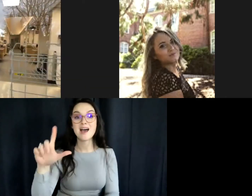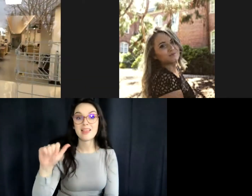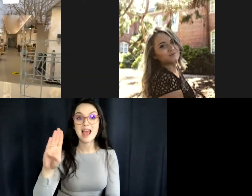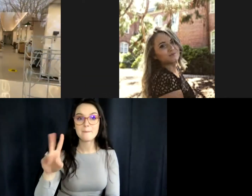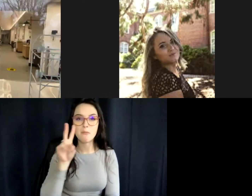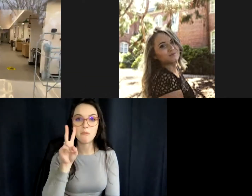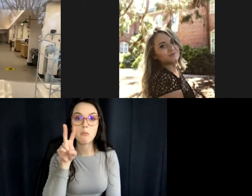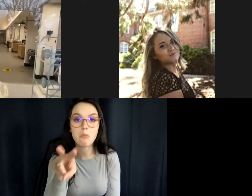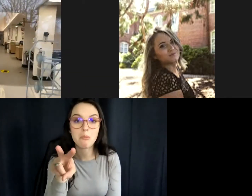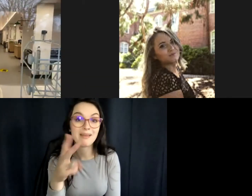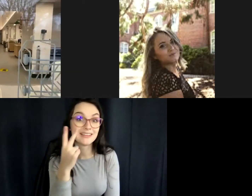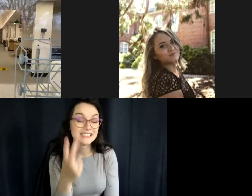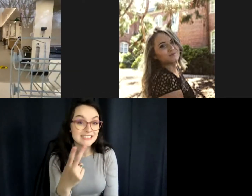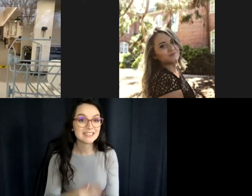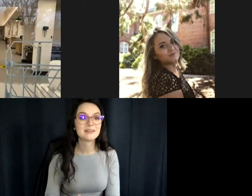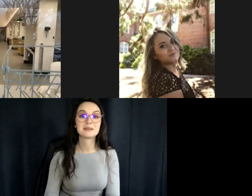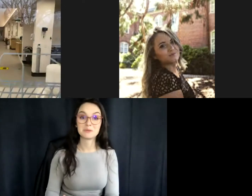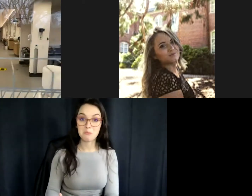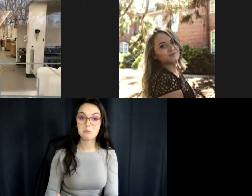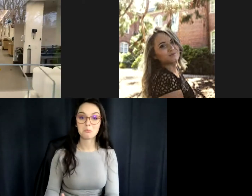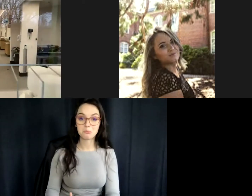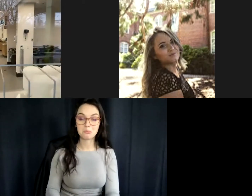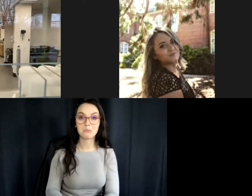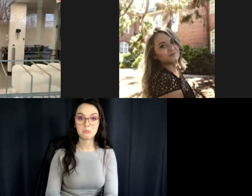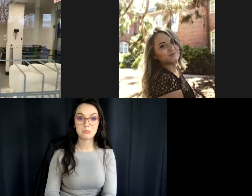showing us in that?